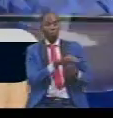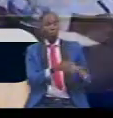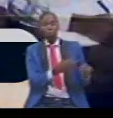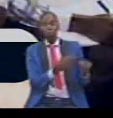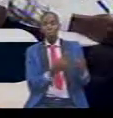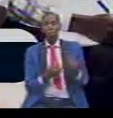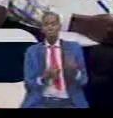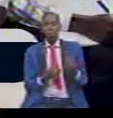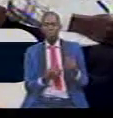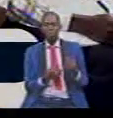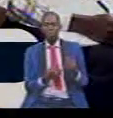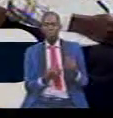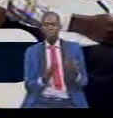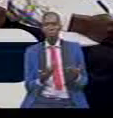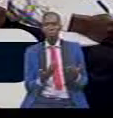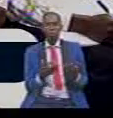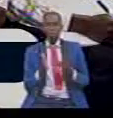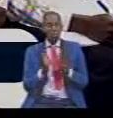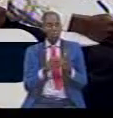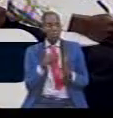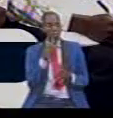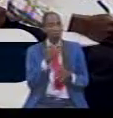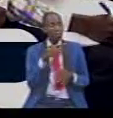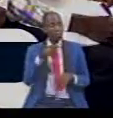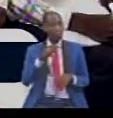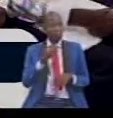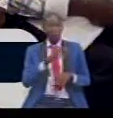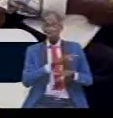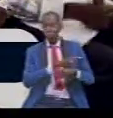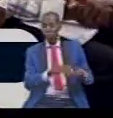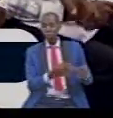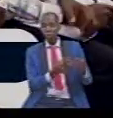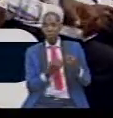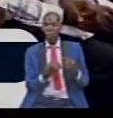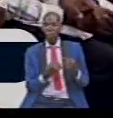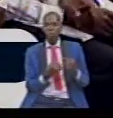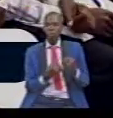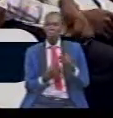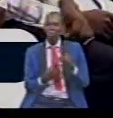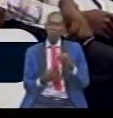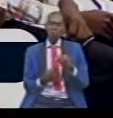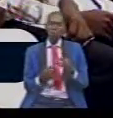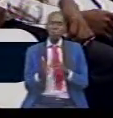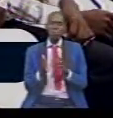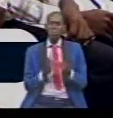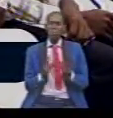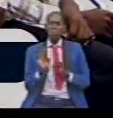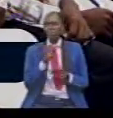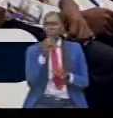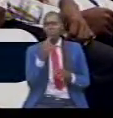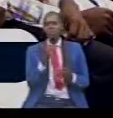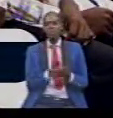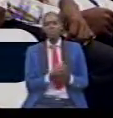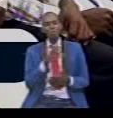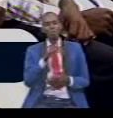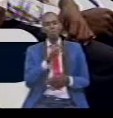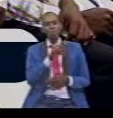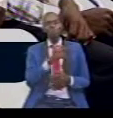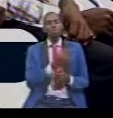he said, he didn't say, Peter, that's too pushful, don't